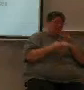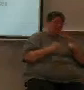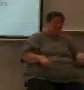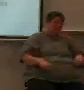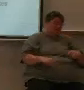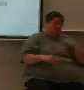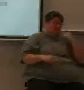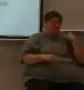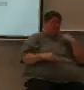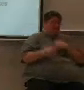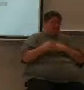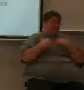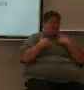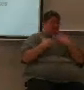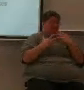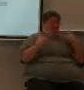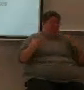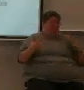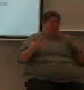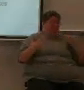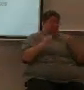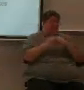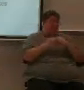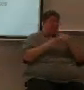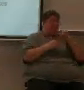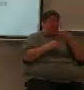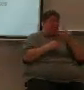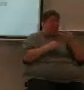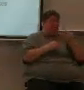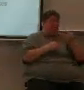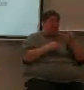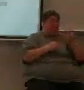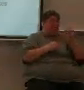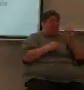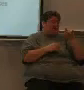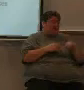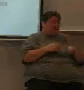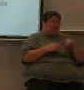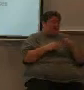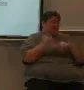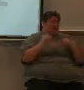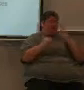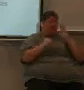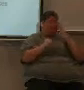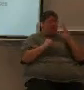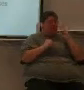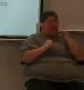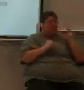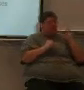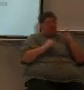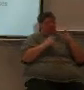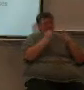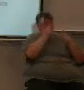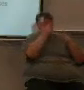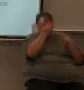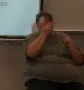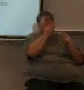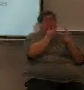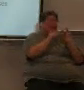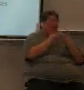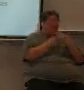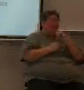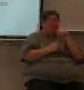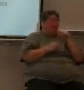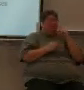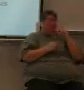there. But you wouldn't expect to see warm water tolerant species in Colorado unless there was some thermal pollution